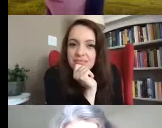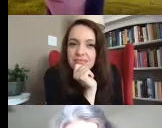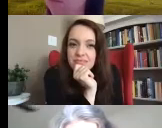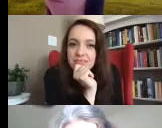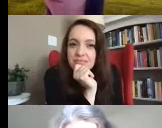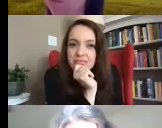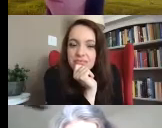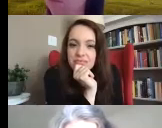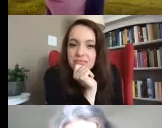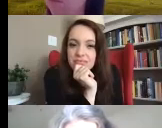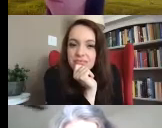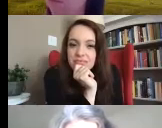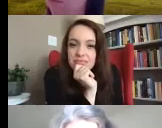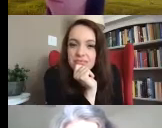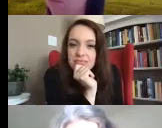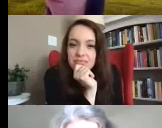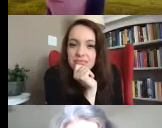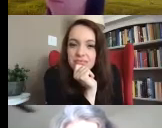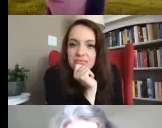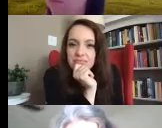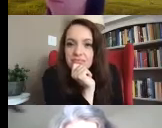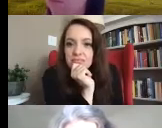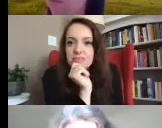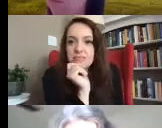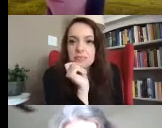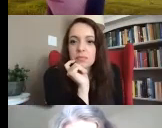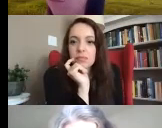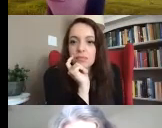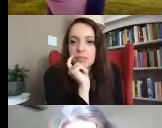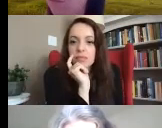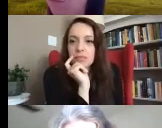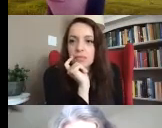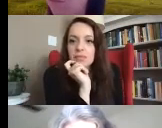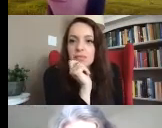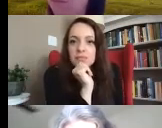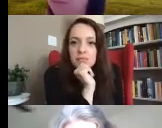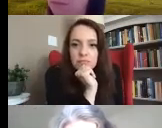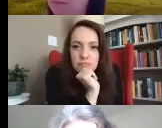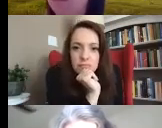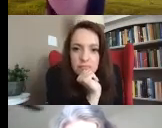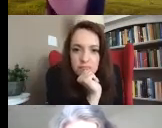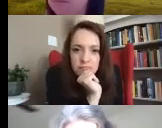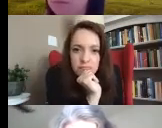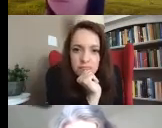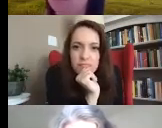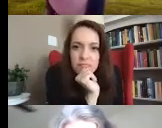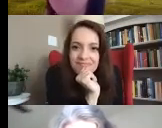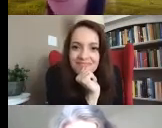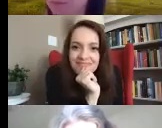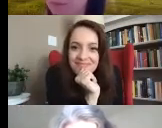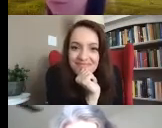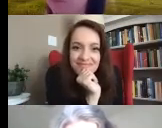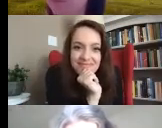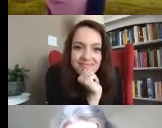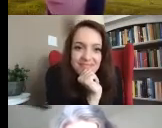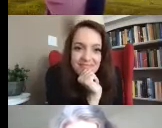coordination. So I said, piece of cardboard, I put a hole in the cardboard with a triangle, and more or less